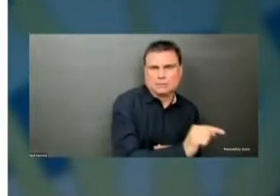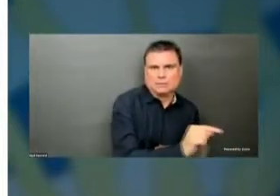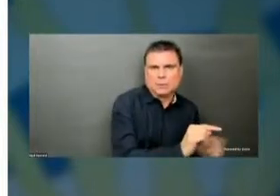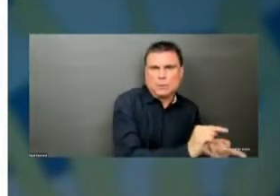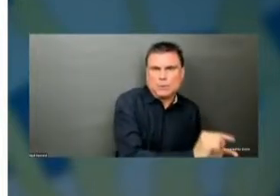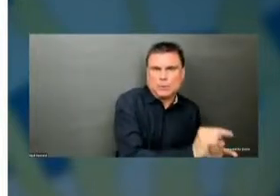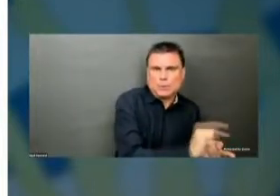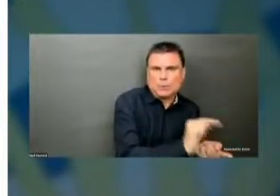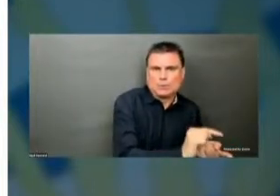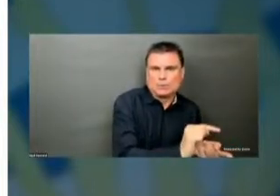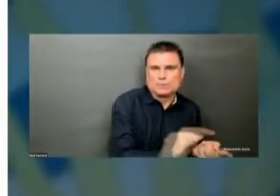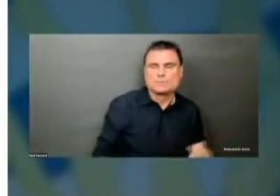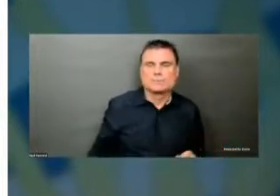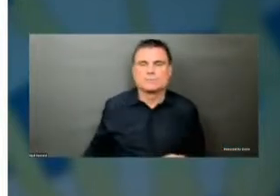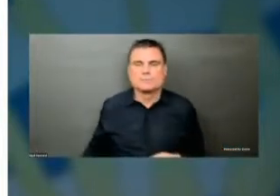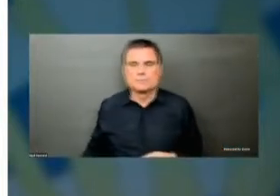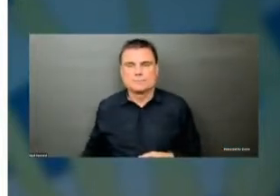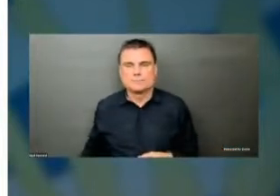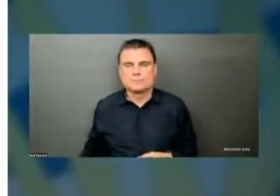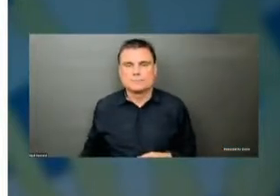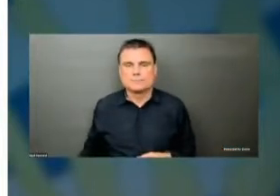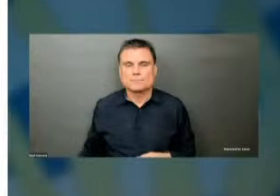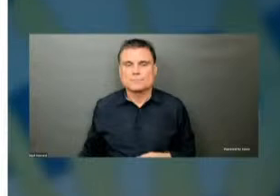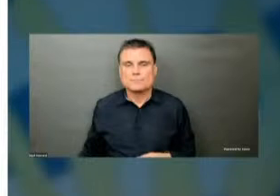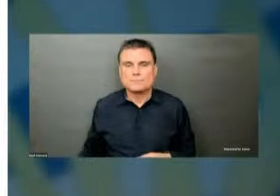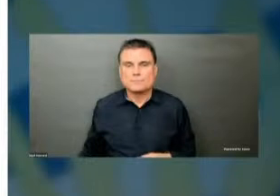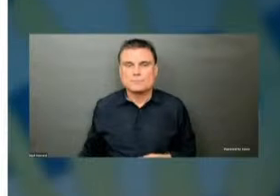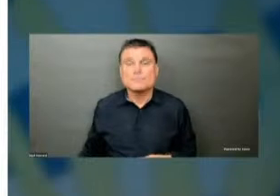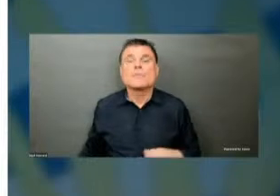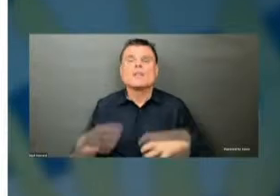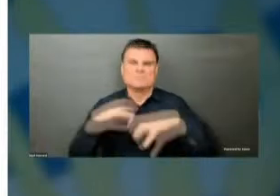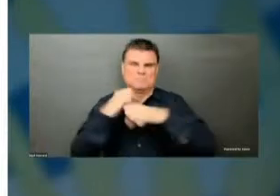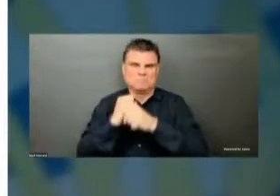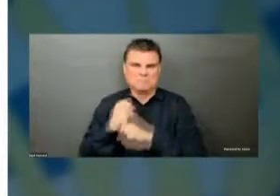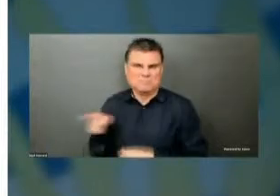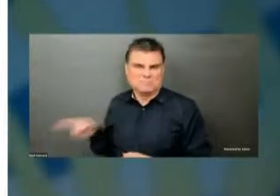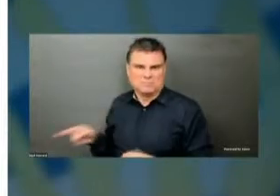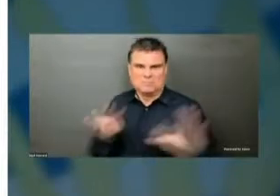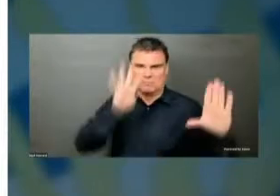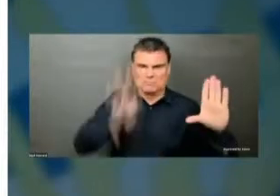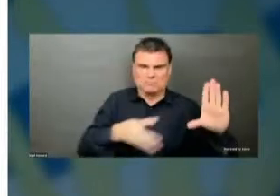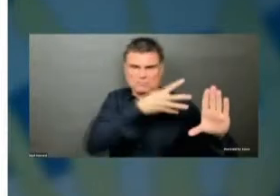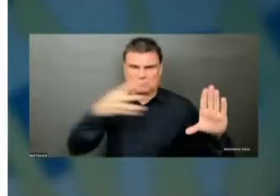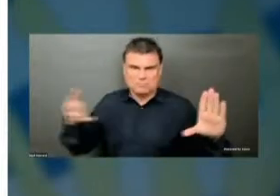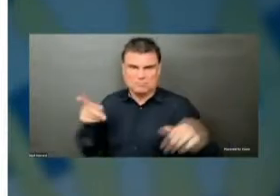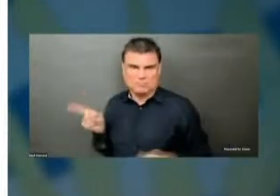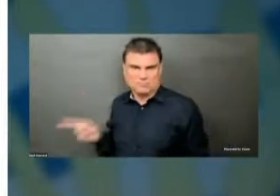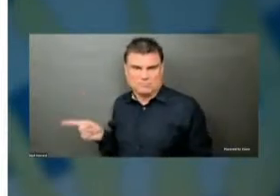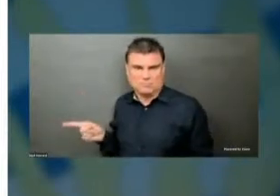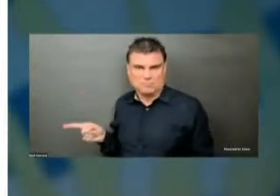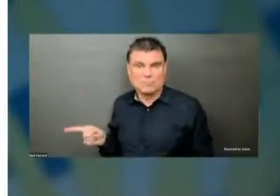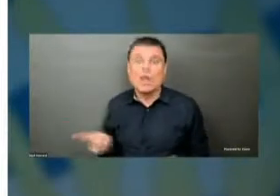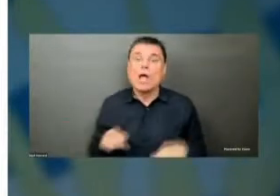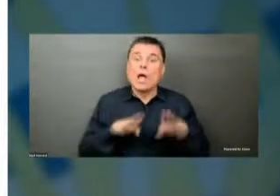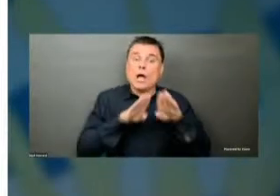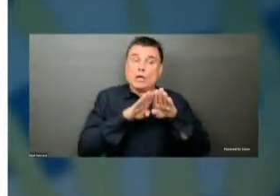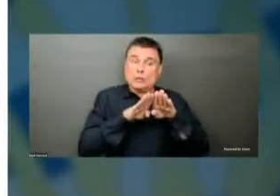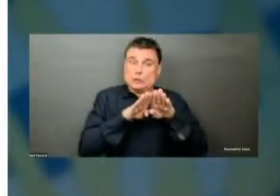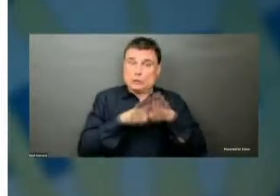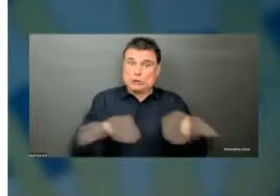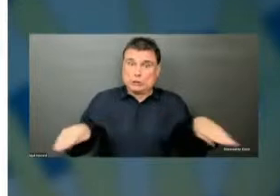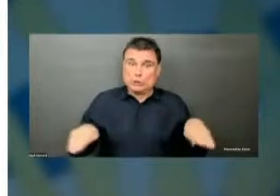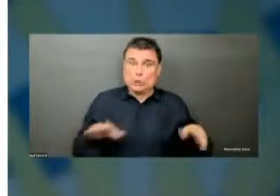data we have on school-age children that we've been watching carefully. Those 5 to 12 and 13 to 18, as